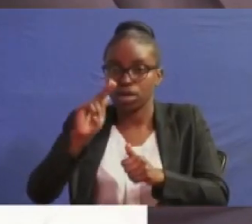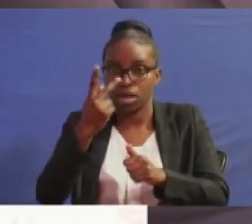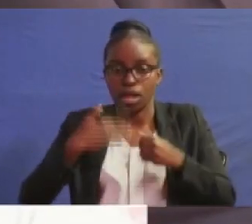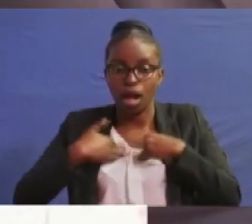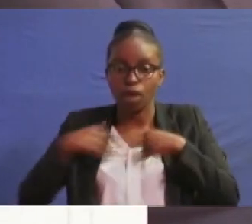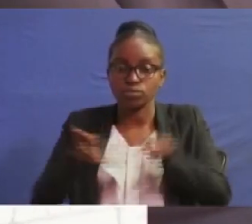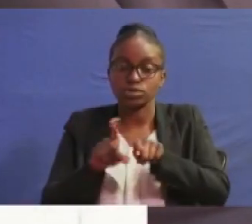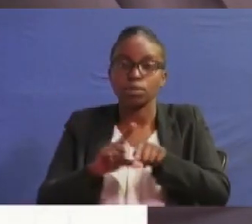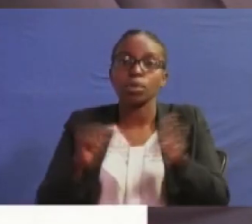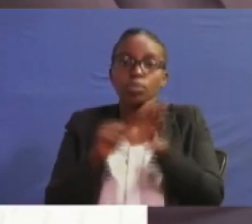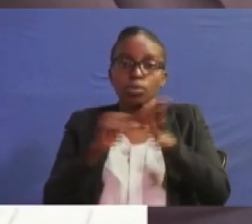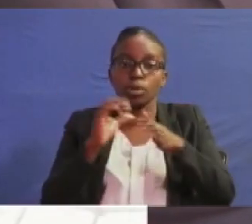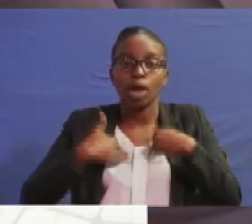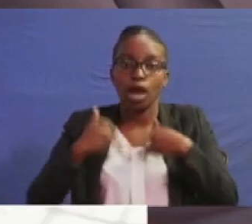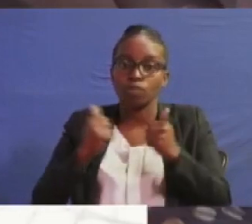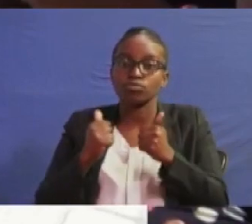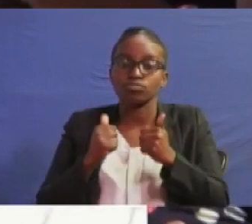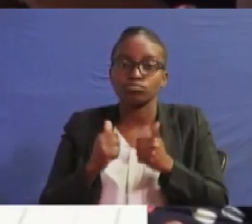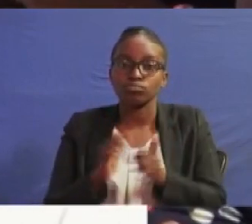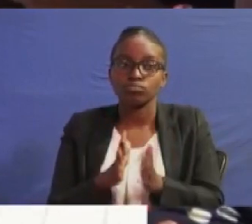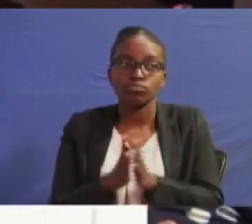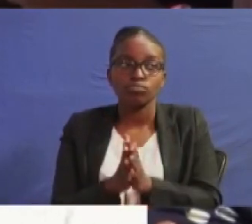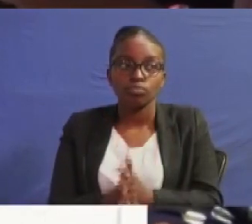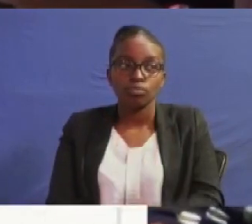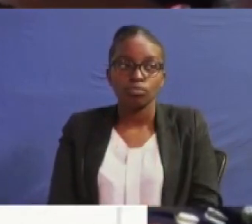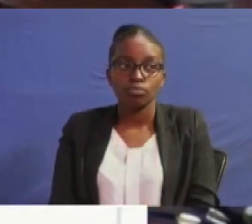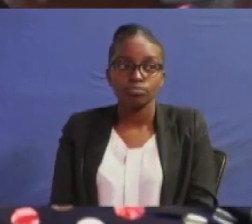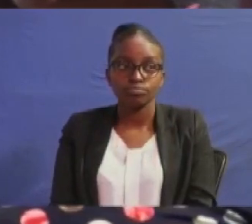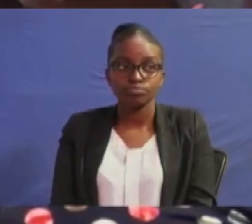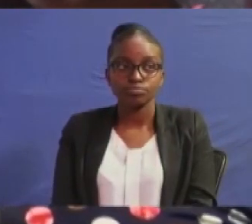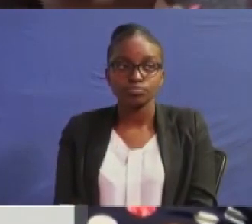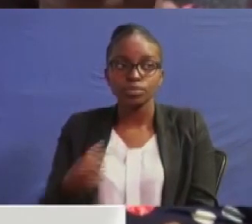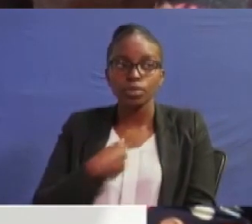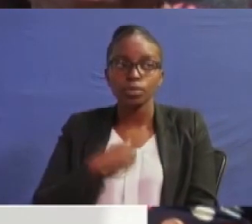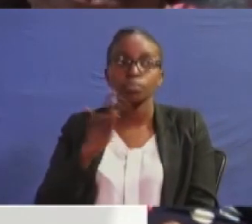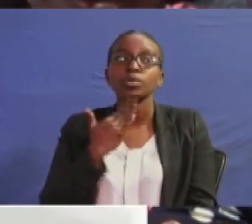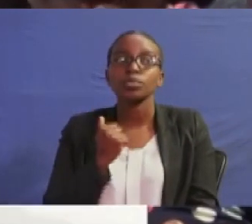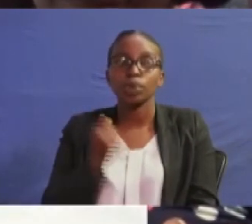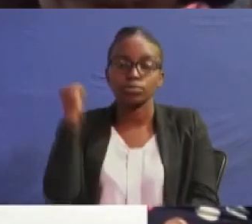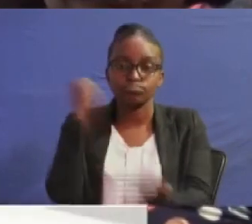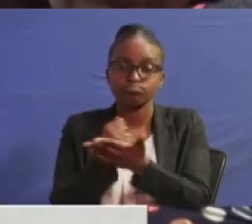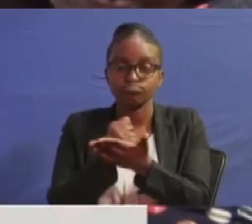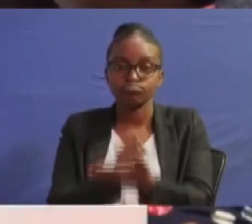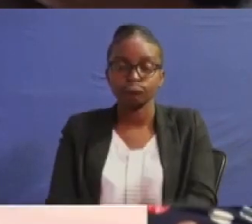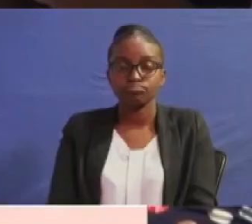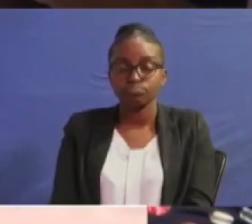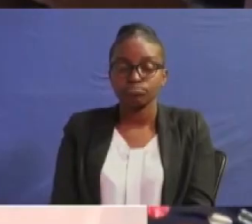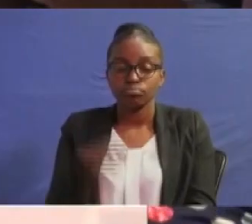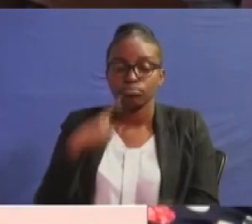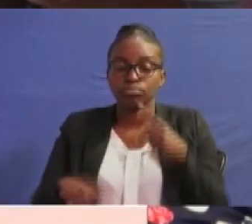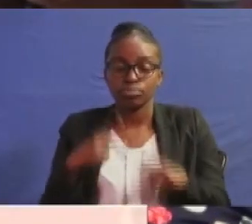situation they claim is dividing the country. And I want to confirm to you that as people of Sune